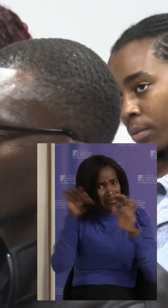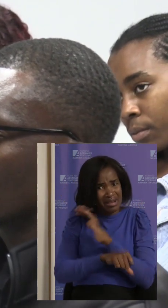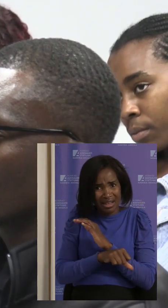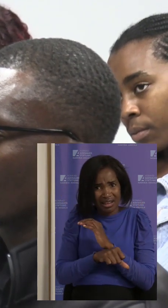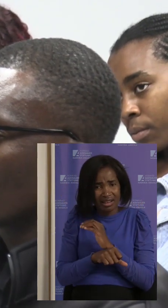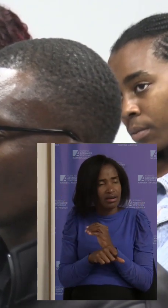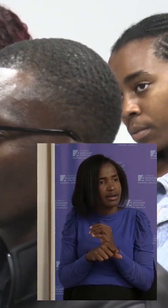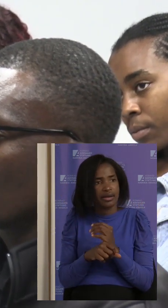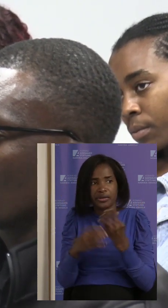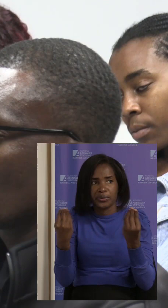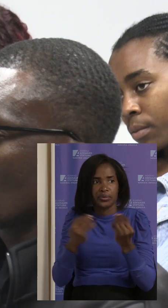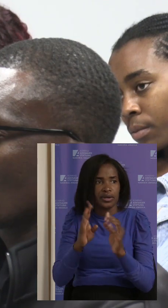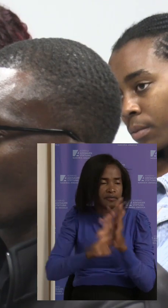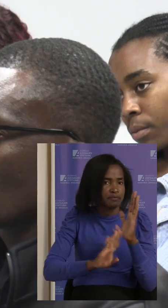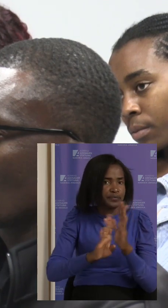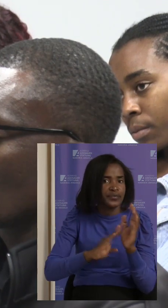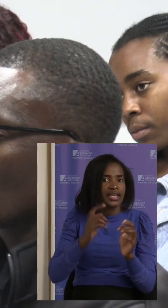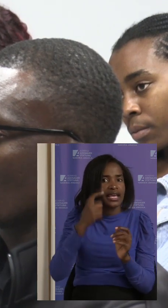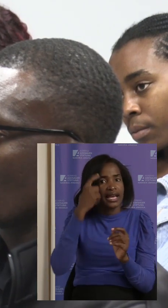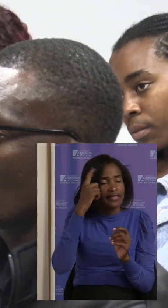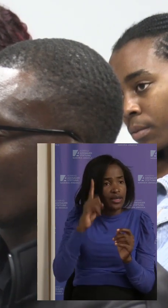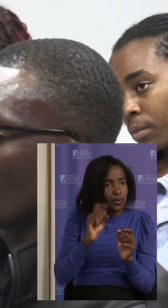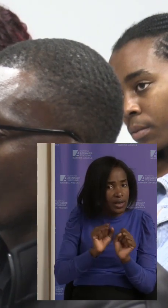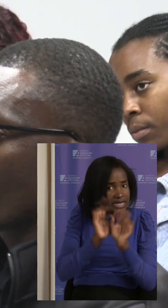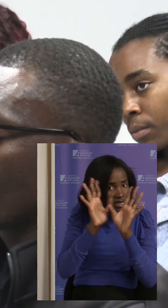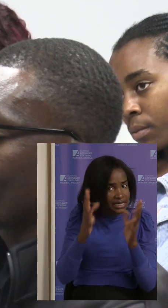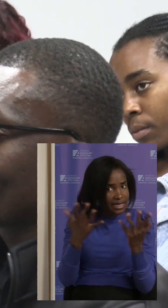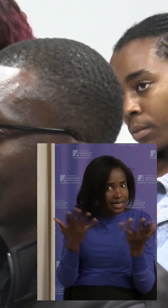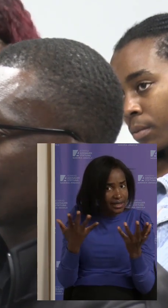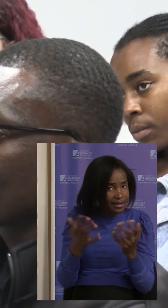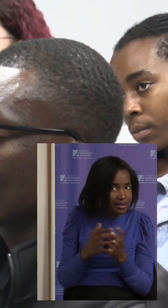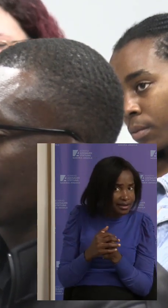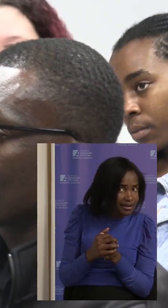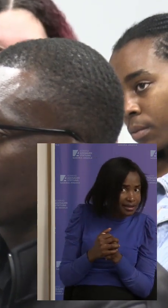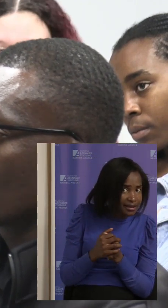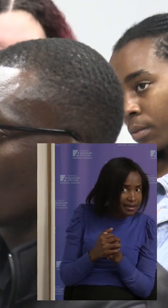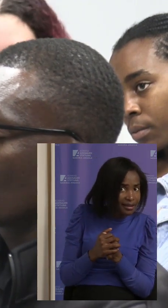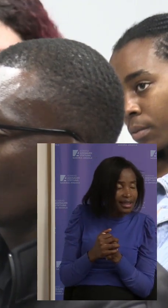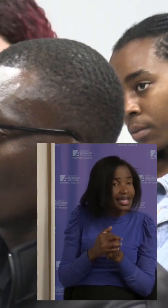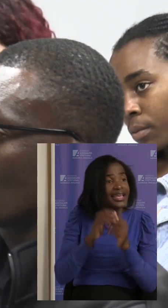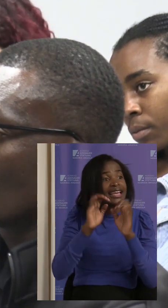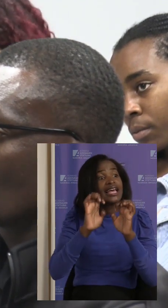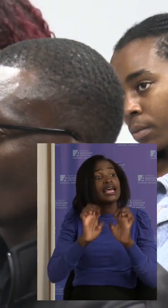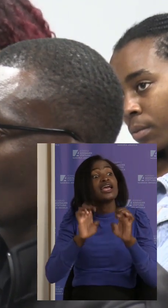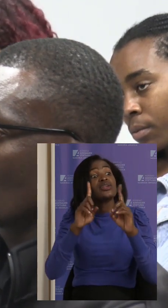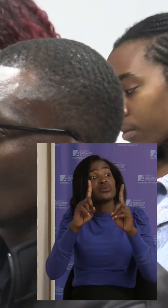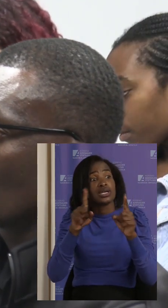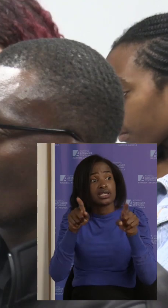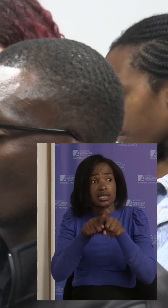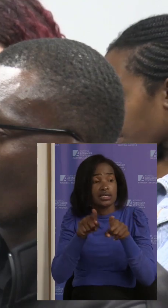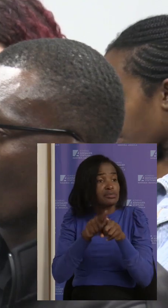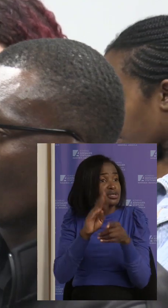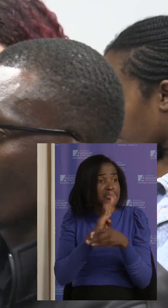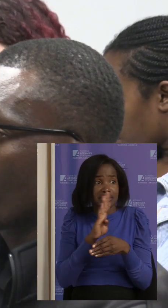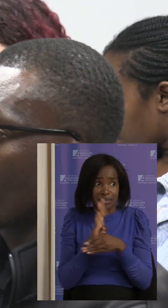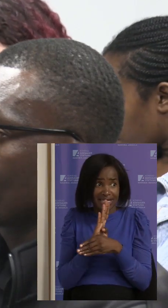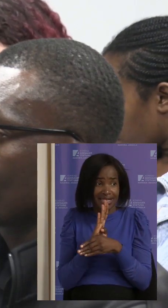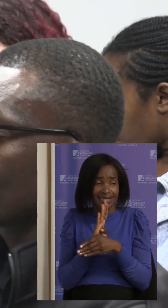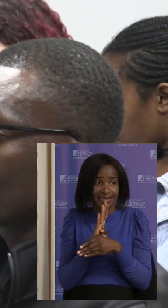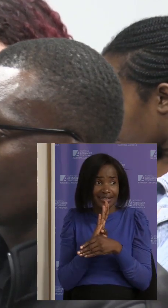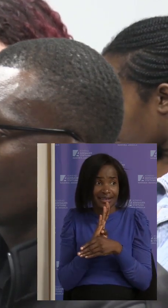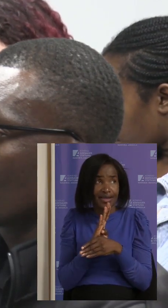think what is also clear is that it was mentioned that education is a business, and it is a business